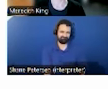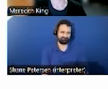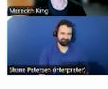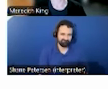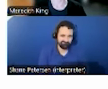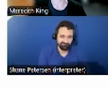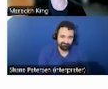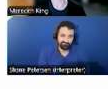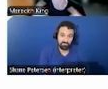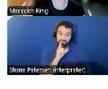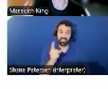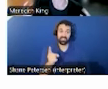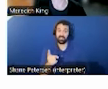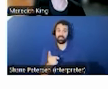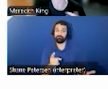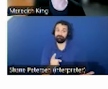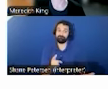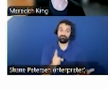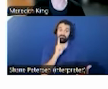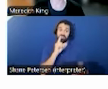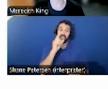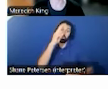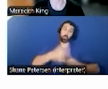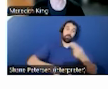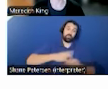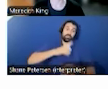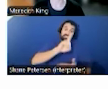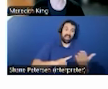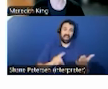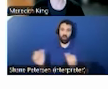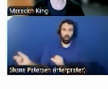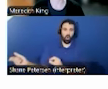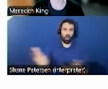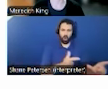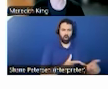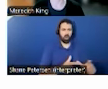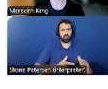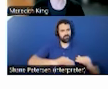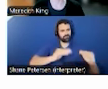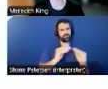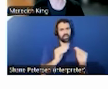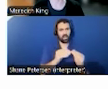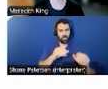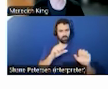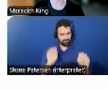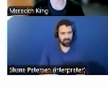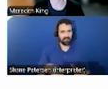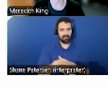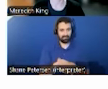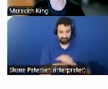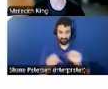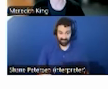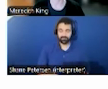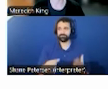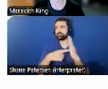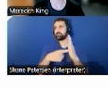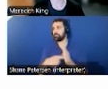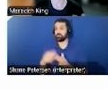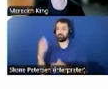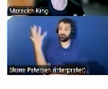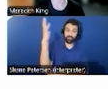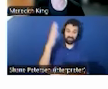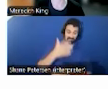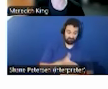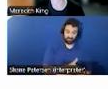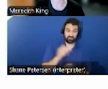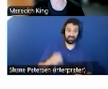not universally designing so that everyone has access. There's no way for a fish in a bowl to climb a tree, so he